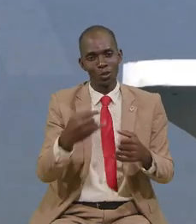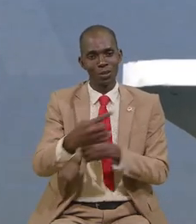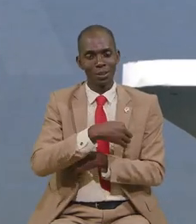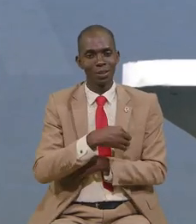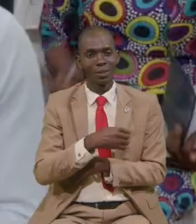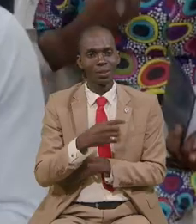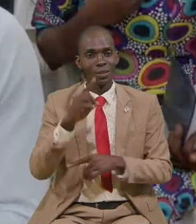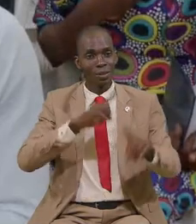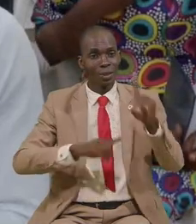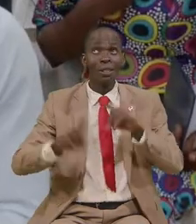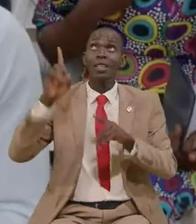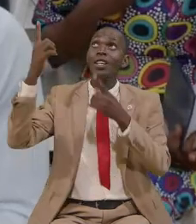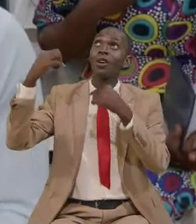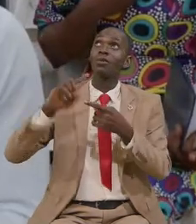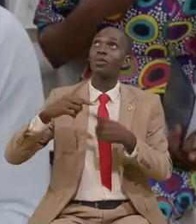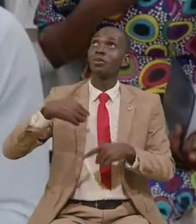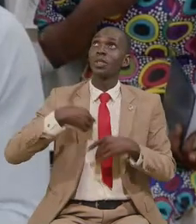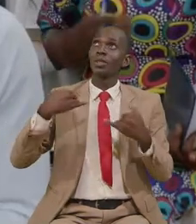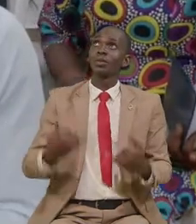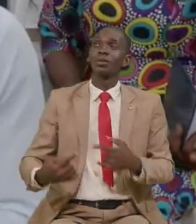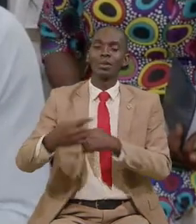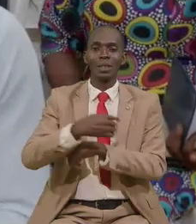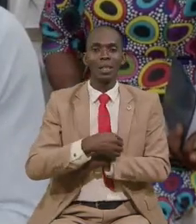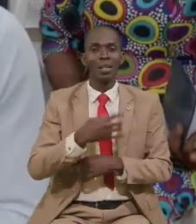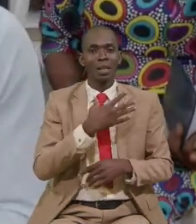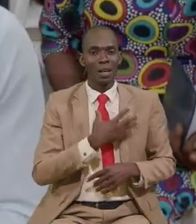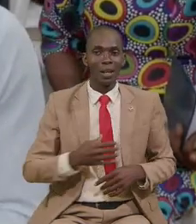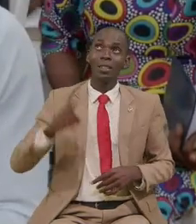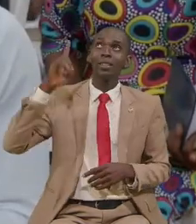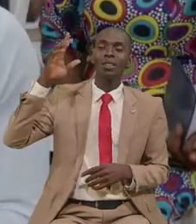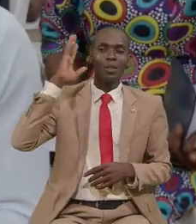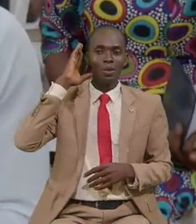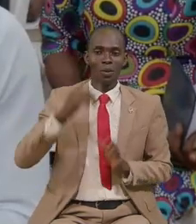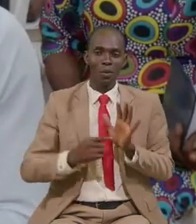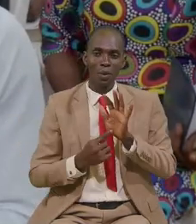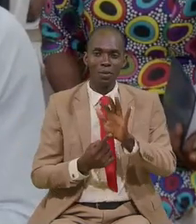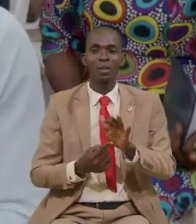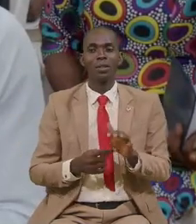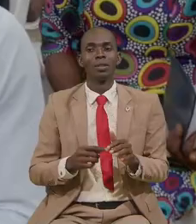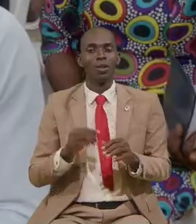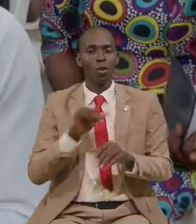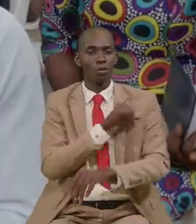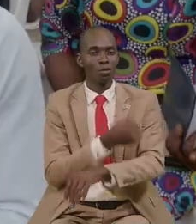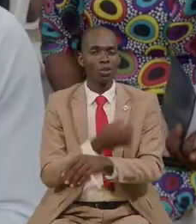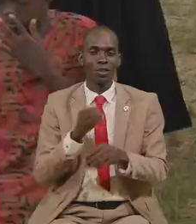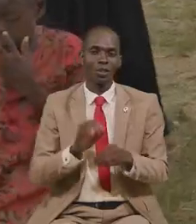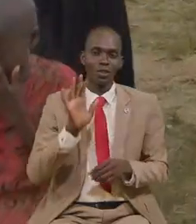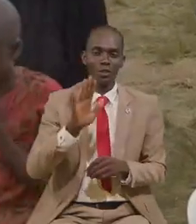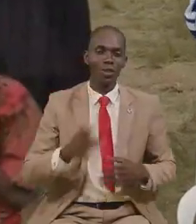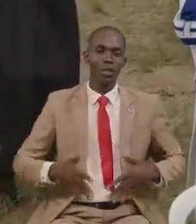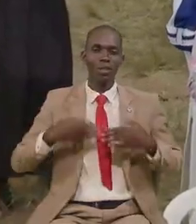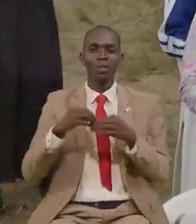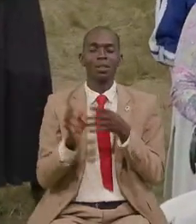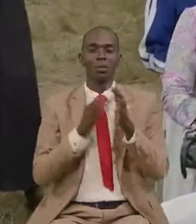comes to me today. And he will manifest authority in your life in Jesus'